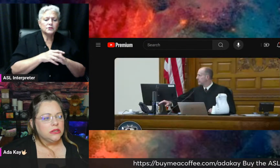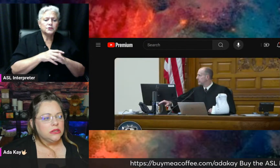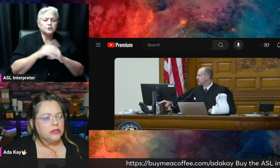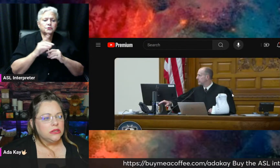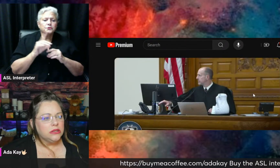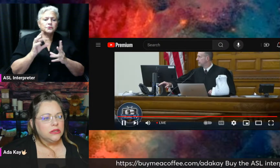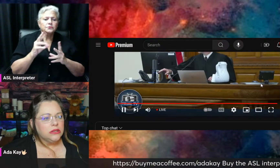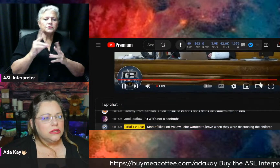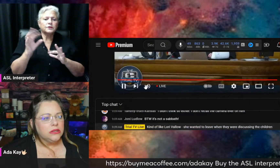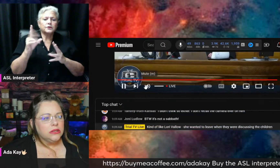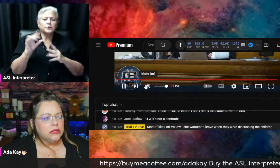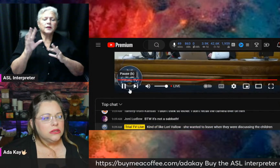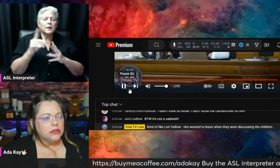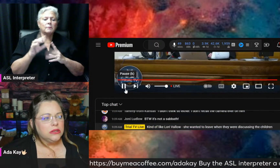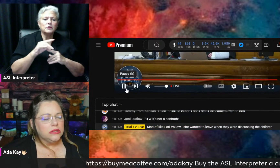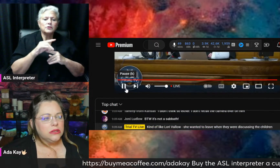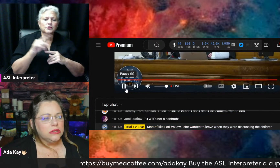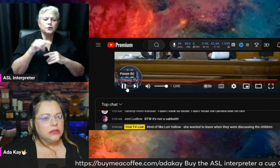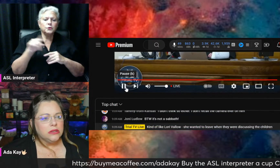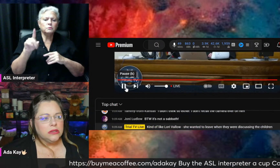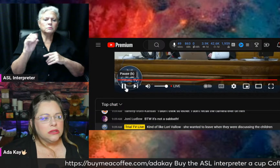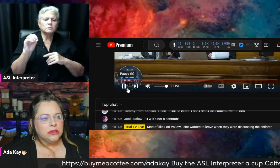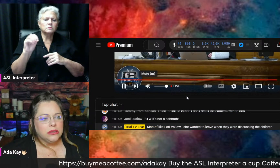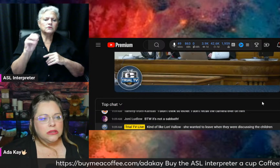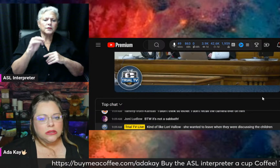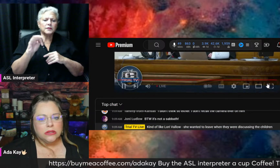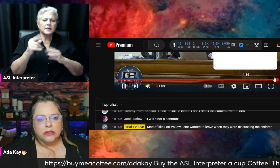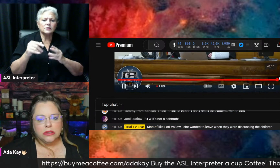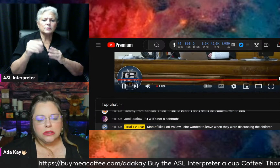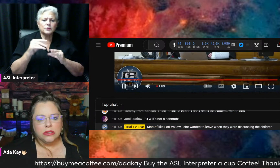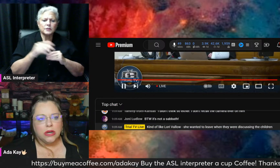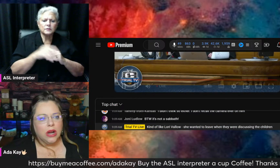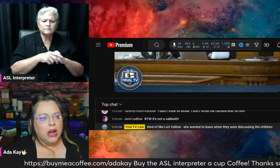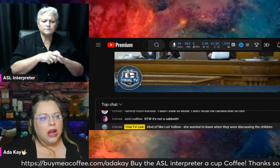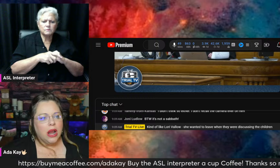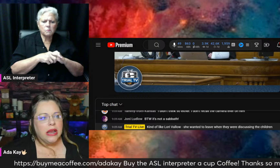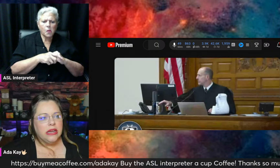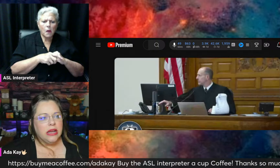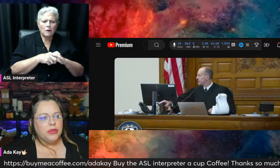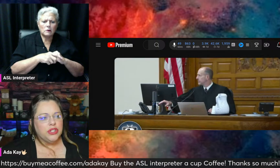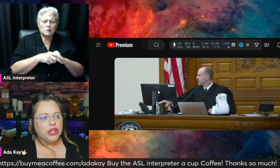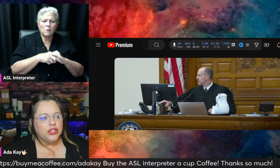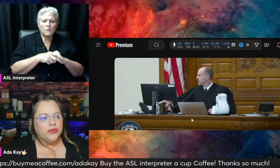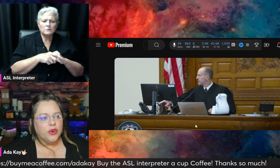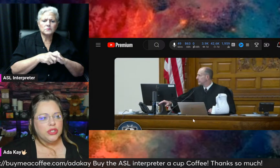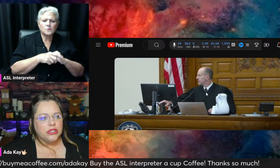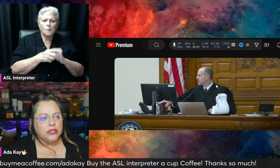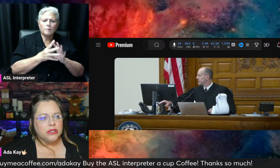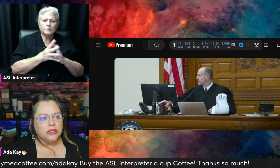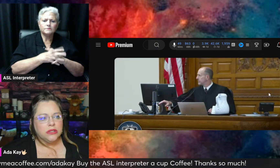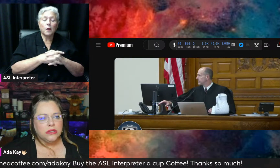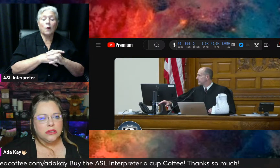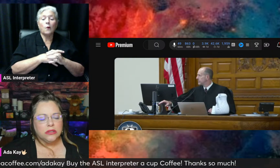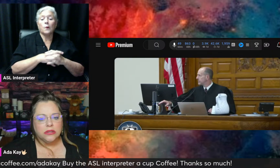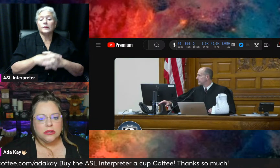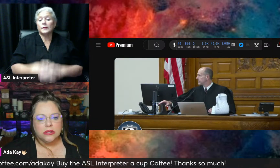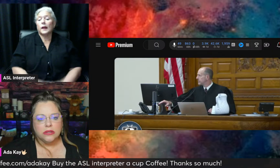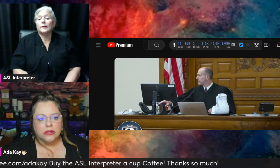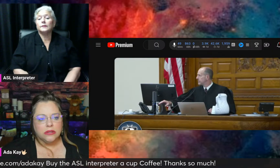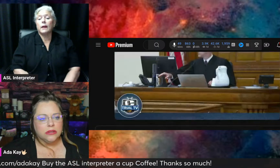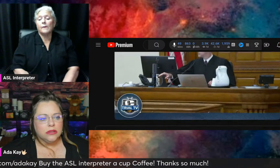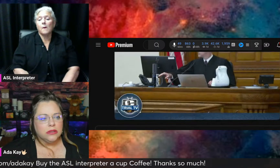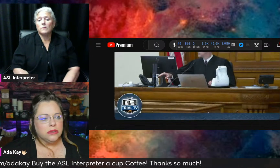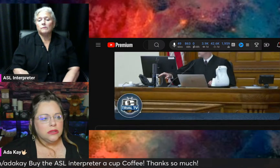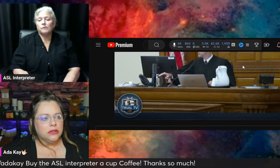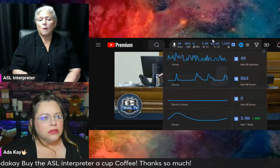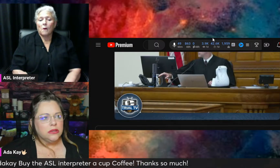queuing the Zoom for the next person. Yeah, but the judge is frozen. Oh, then I